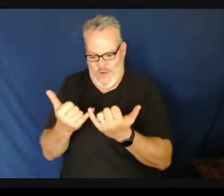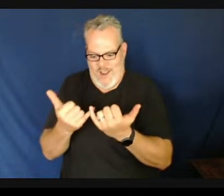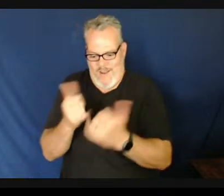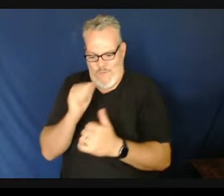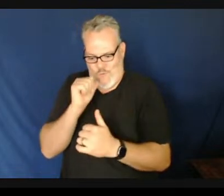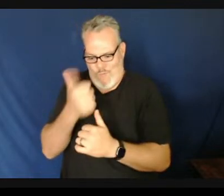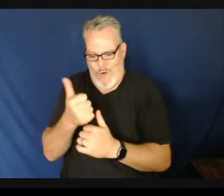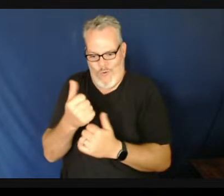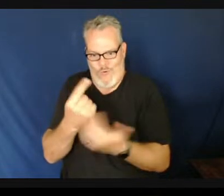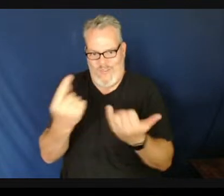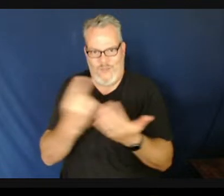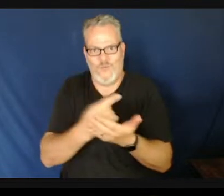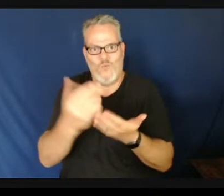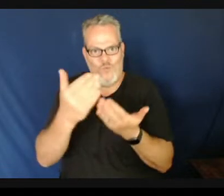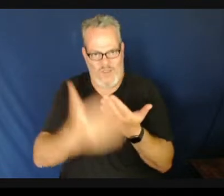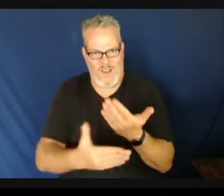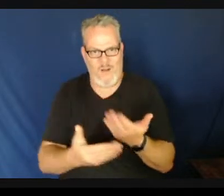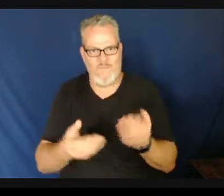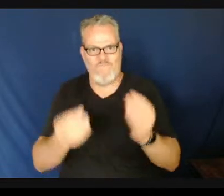that.